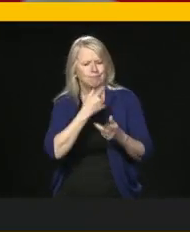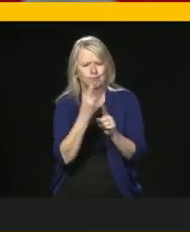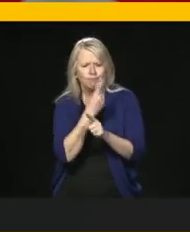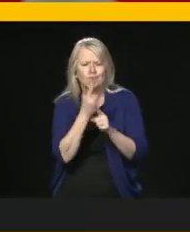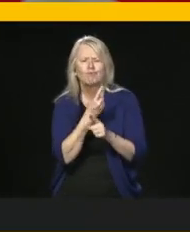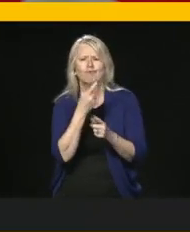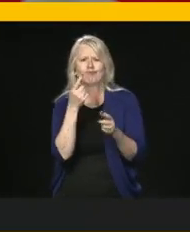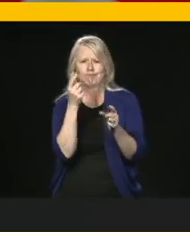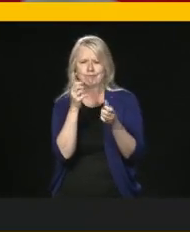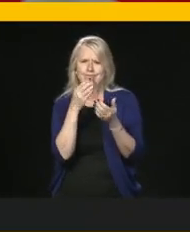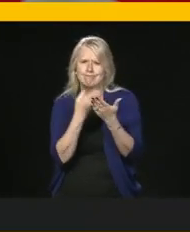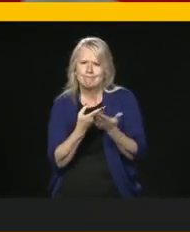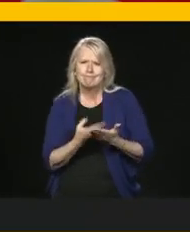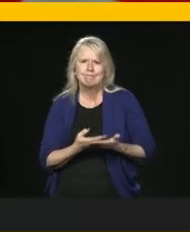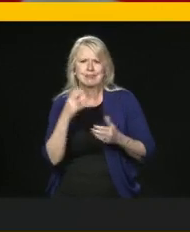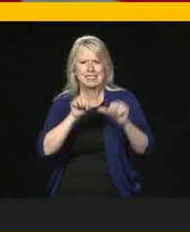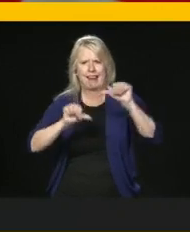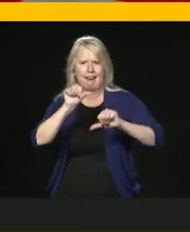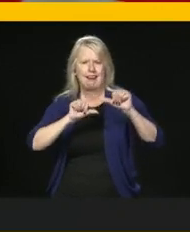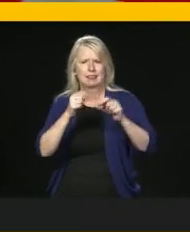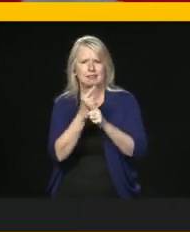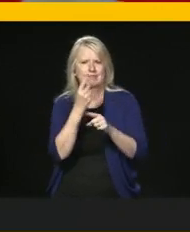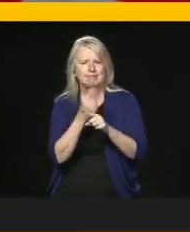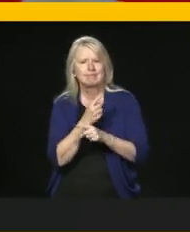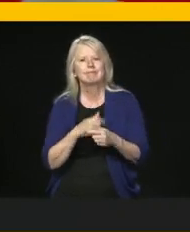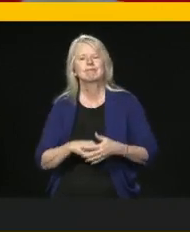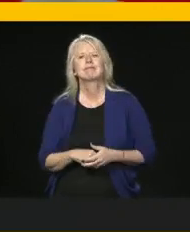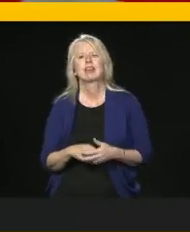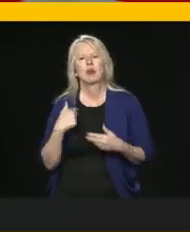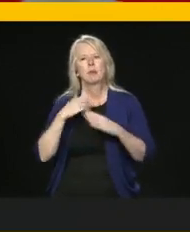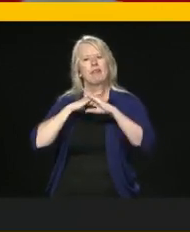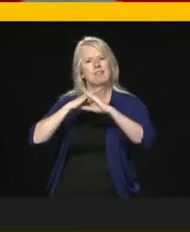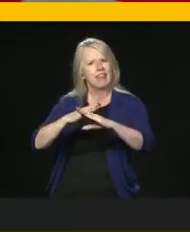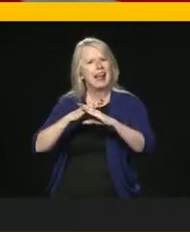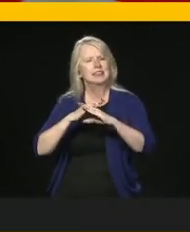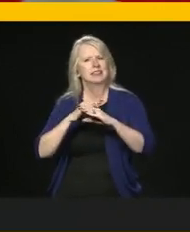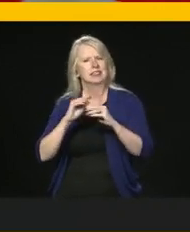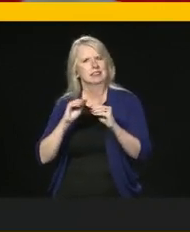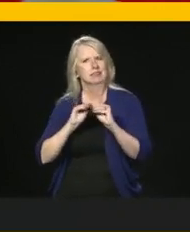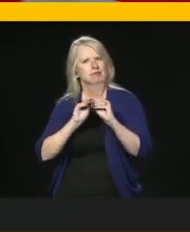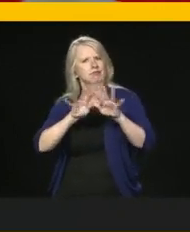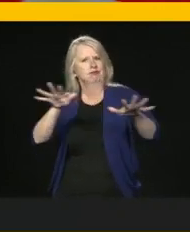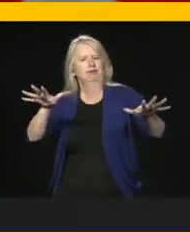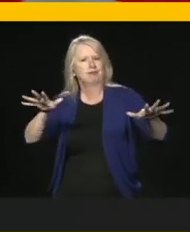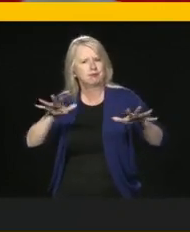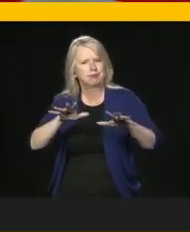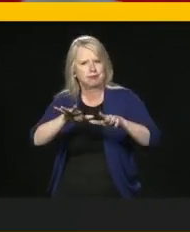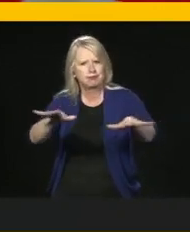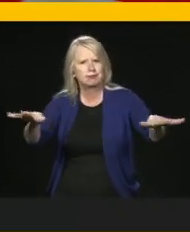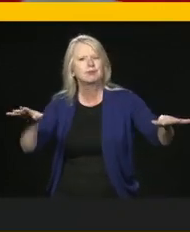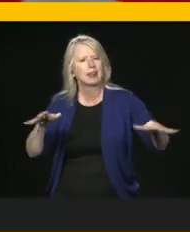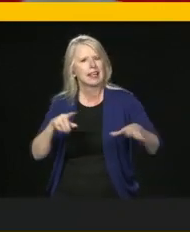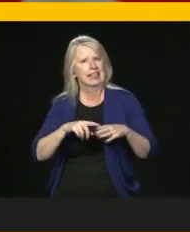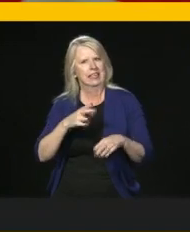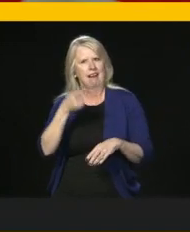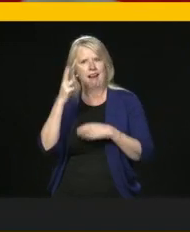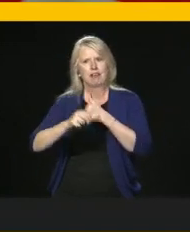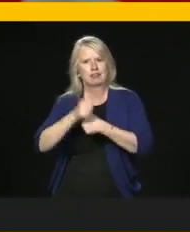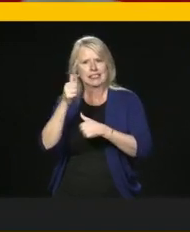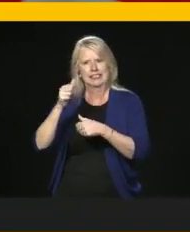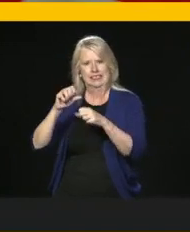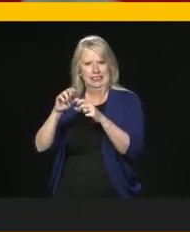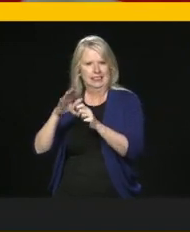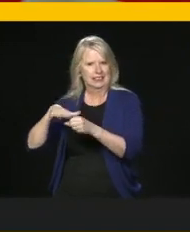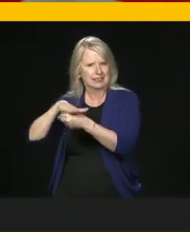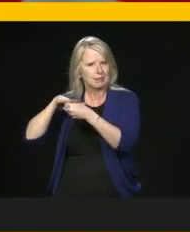vulnerable populations and prevent an even greater acceleration of spread in high-risk settings, we need to continue with strict public